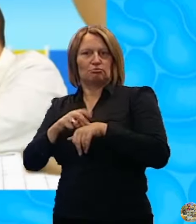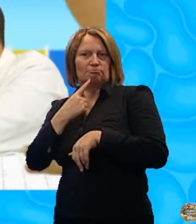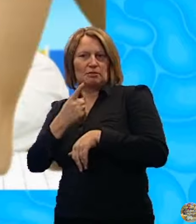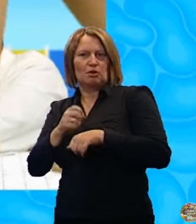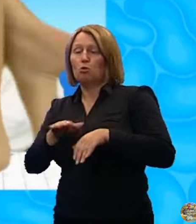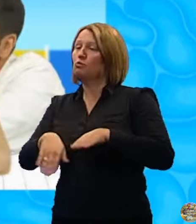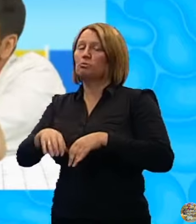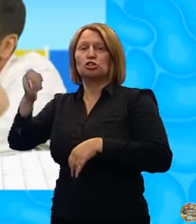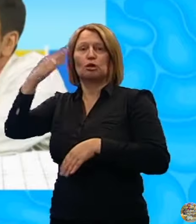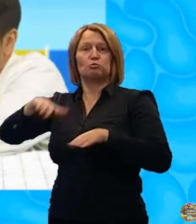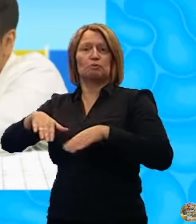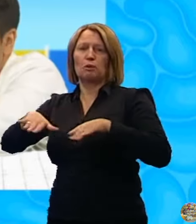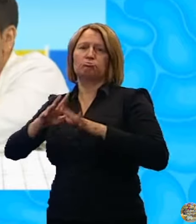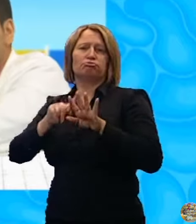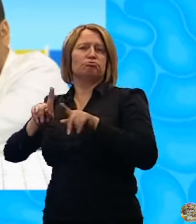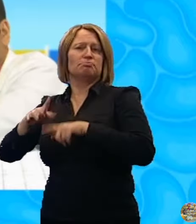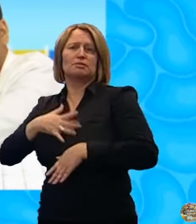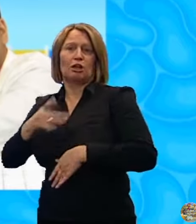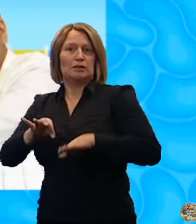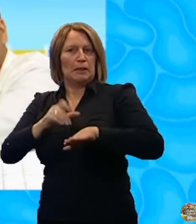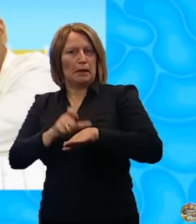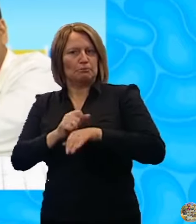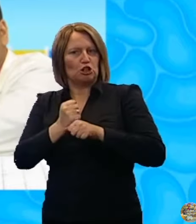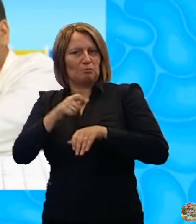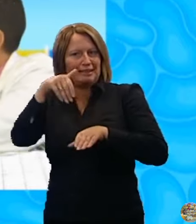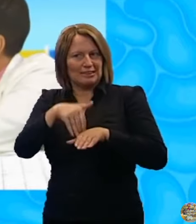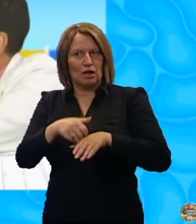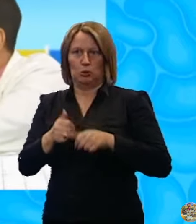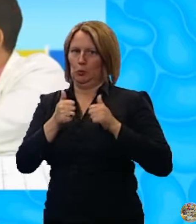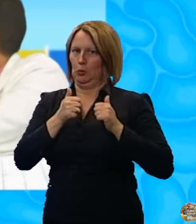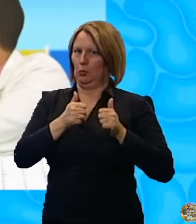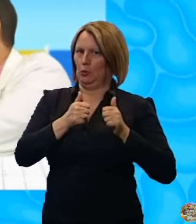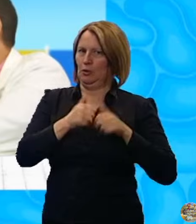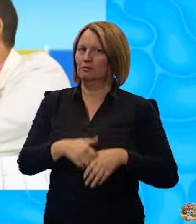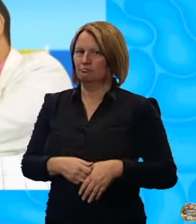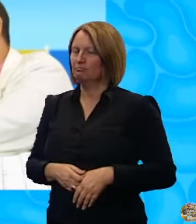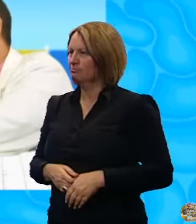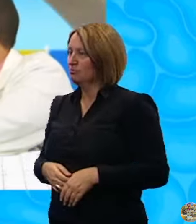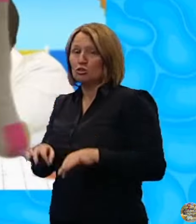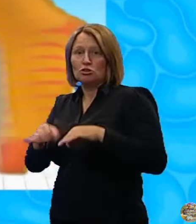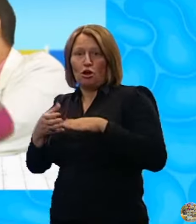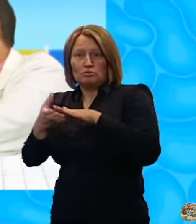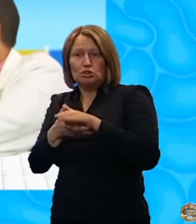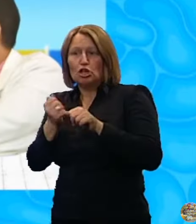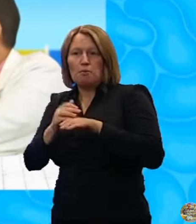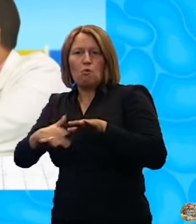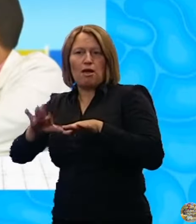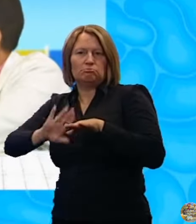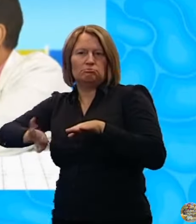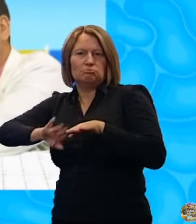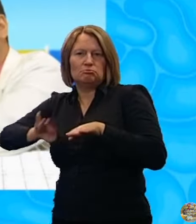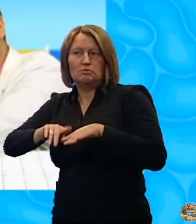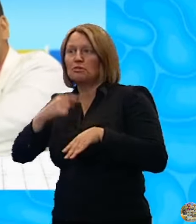Splashing in the shower or going for a swim. Putting on the sock keeps that germ safely in. A stripy sock keeps the germs away